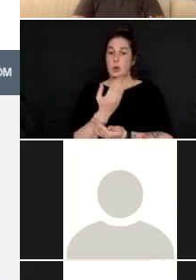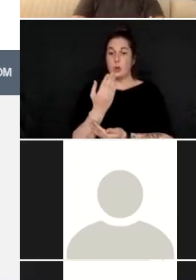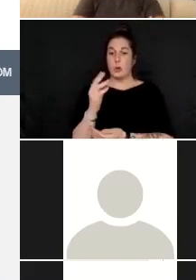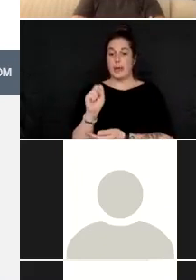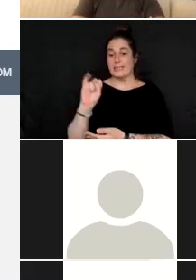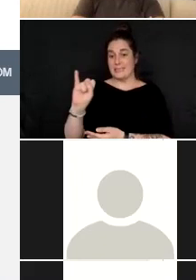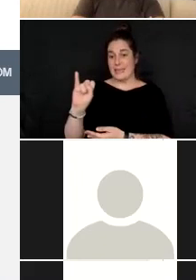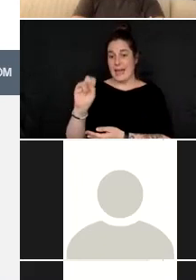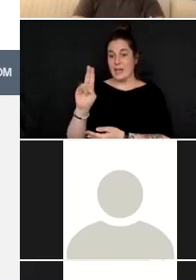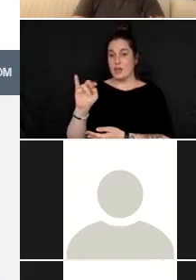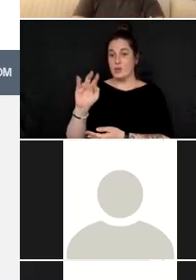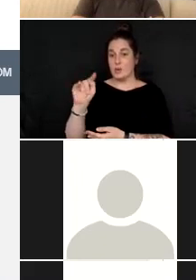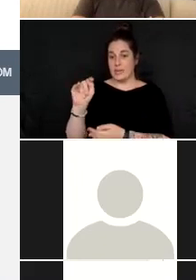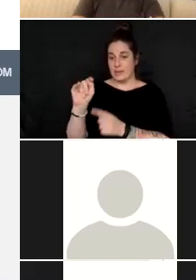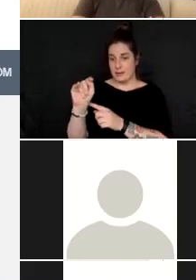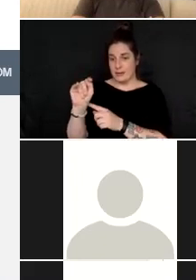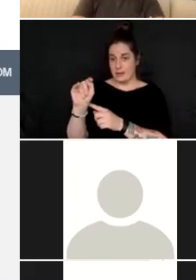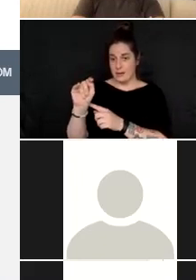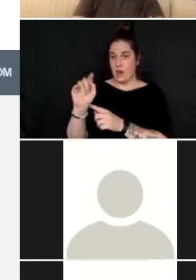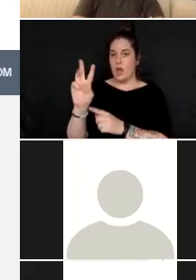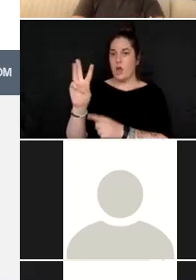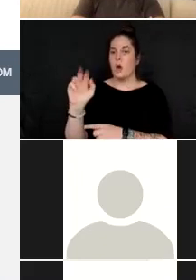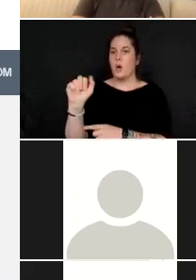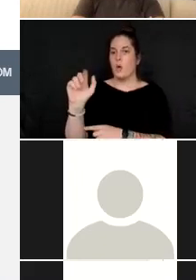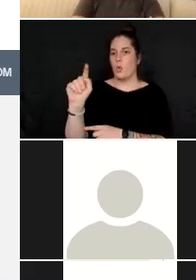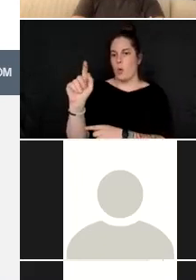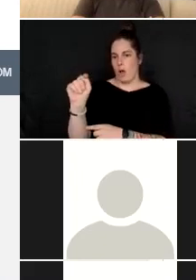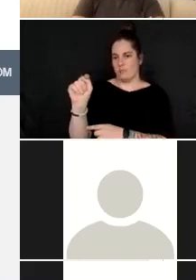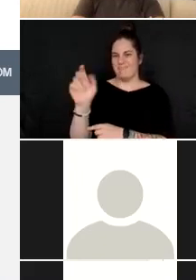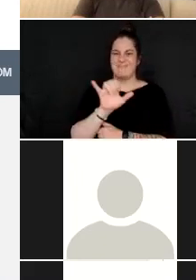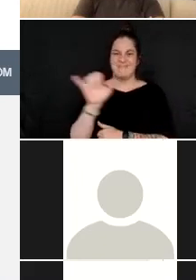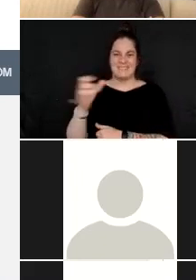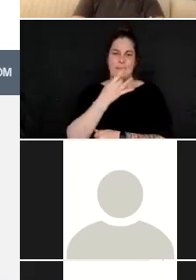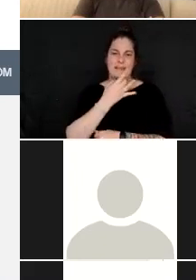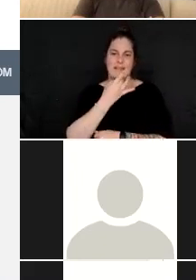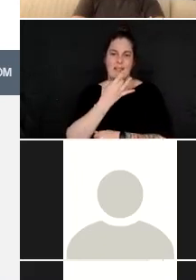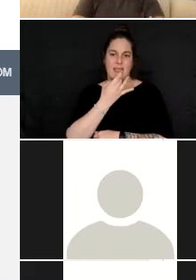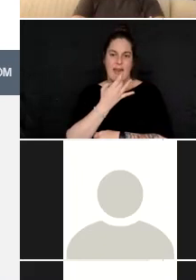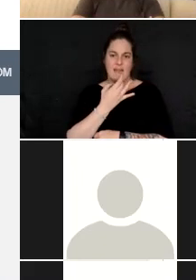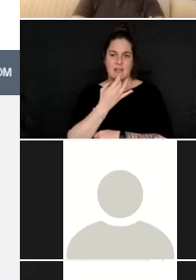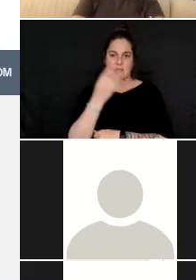power is the watt. Just like your 100-watt light bulbs, for example.